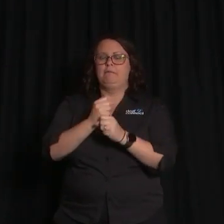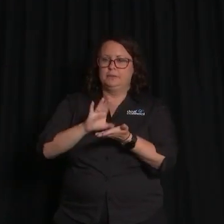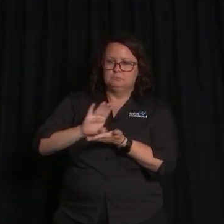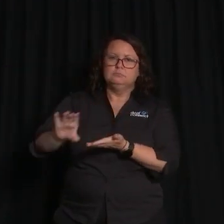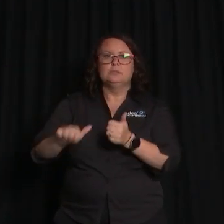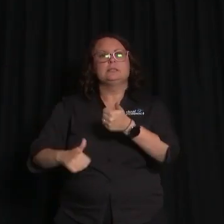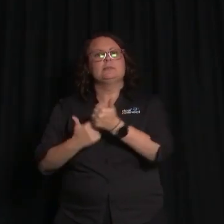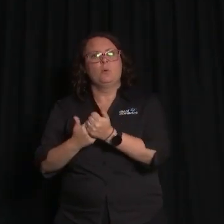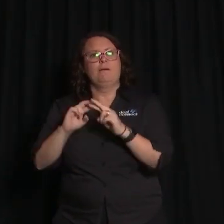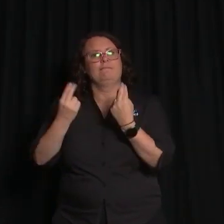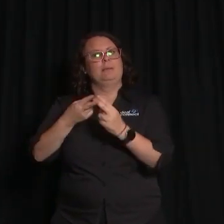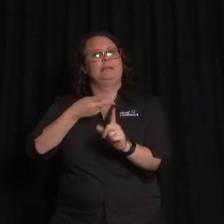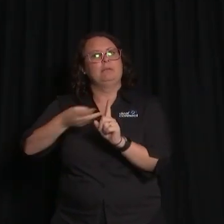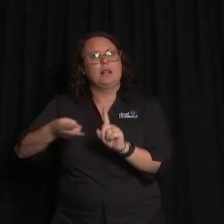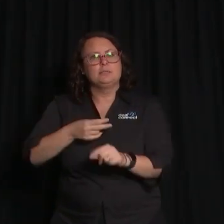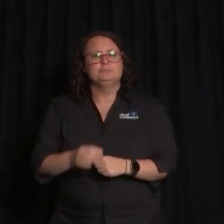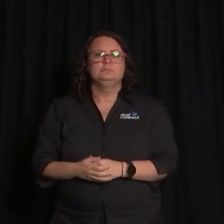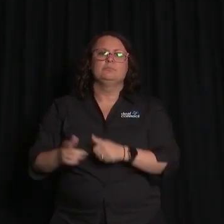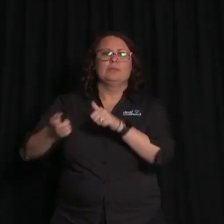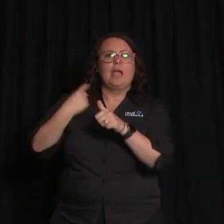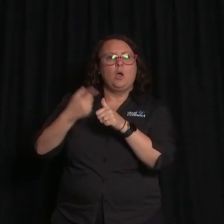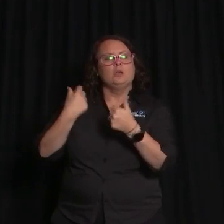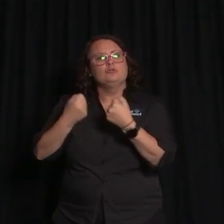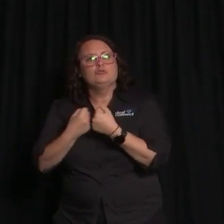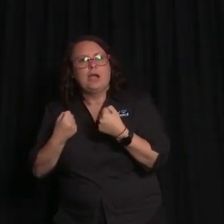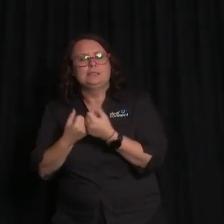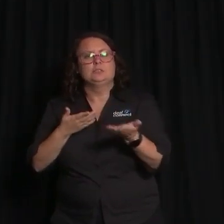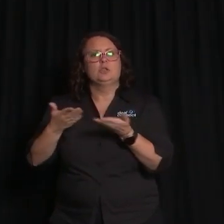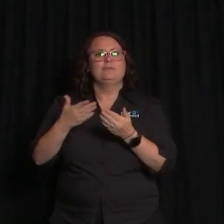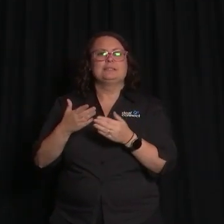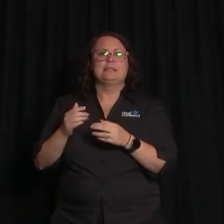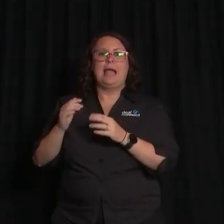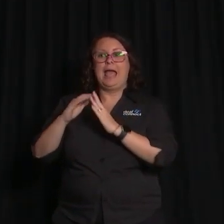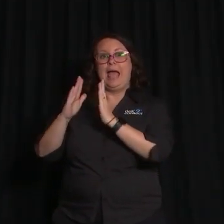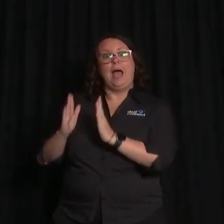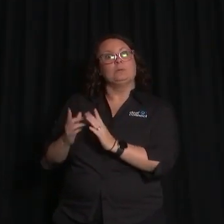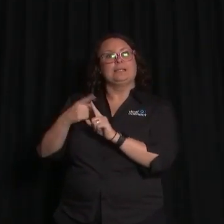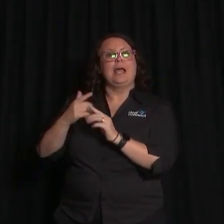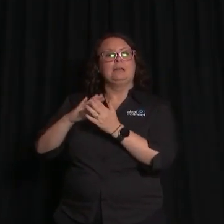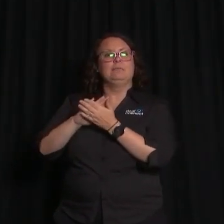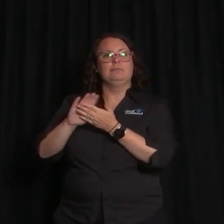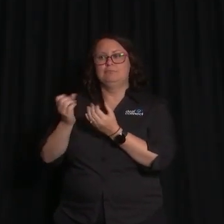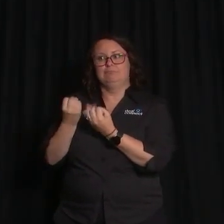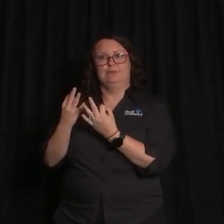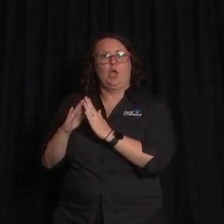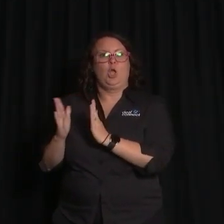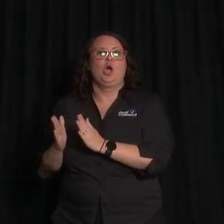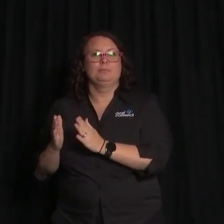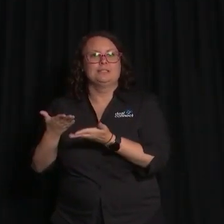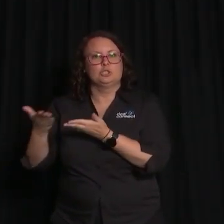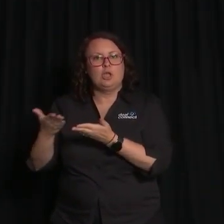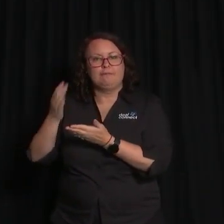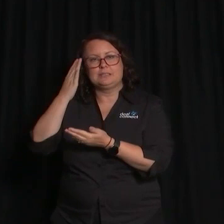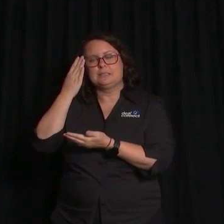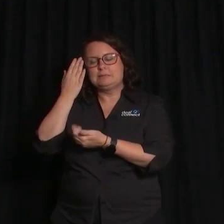that. Alcohol and drug services, housing and homelessness, there's a little movement for change. So there's some little hope